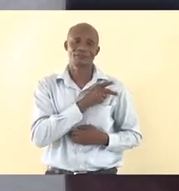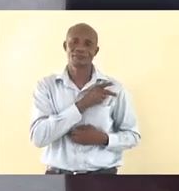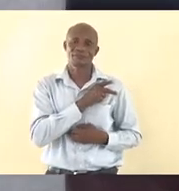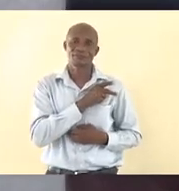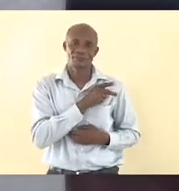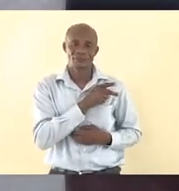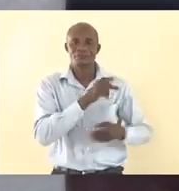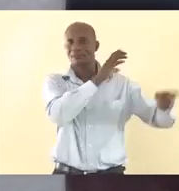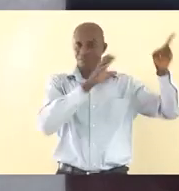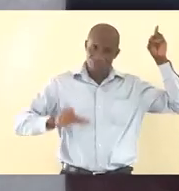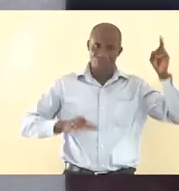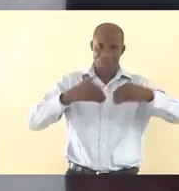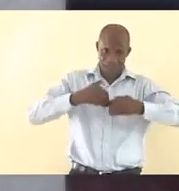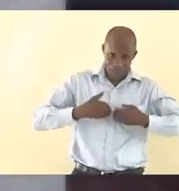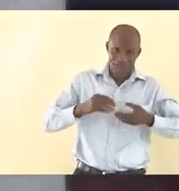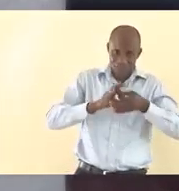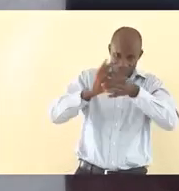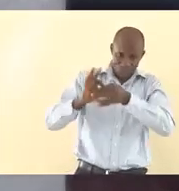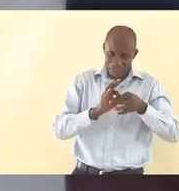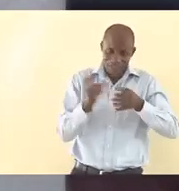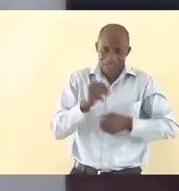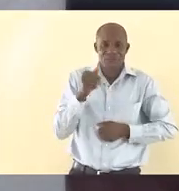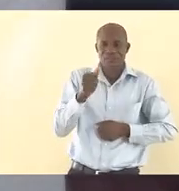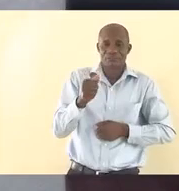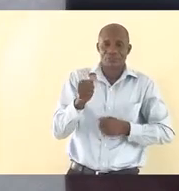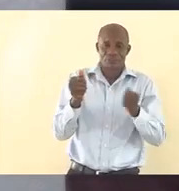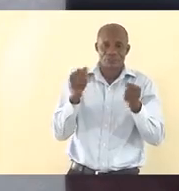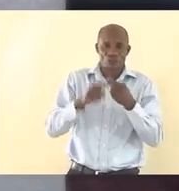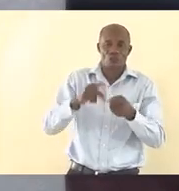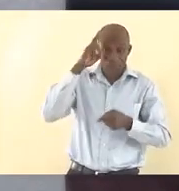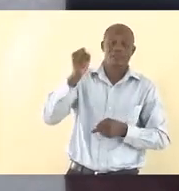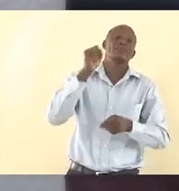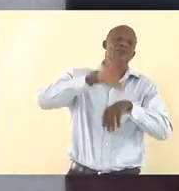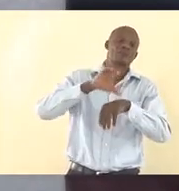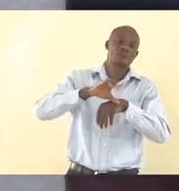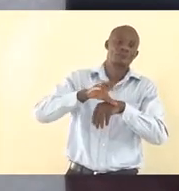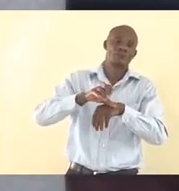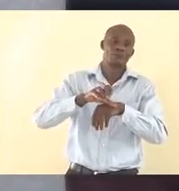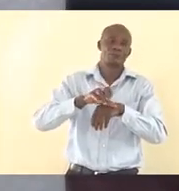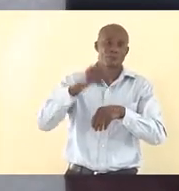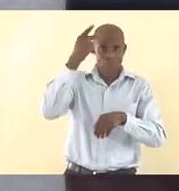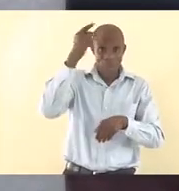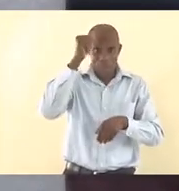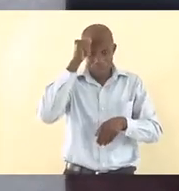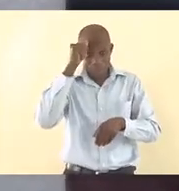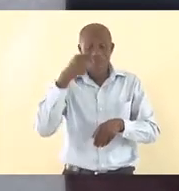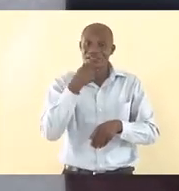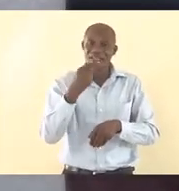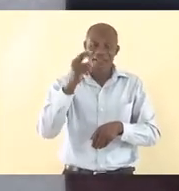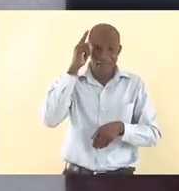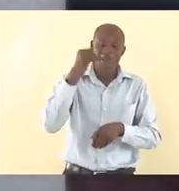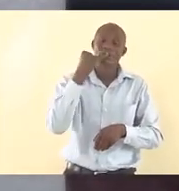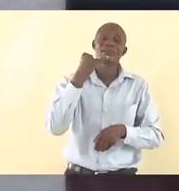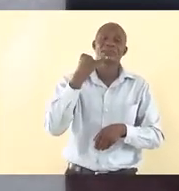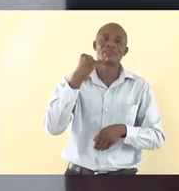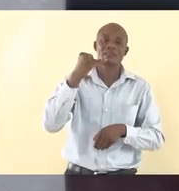Christ has united himself to his church. St. Paul says he is the bridegroom and the church is